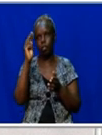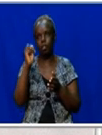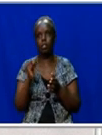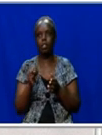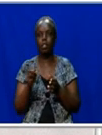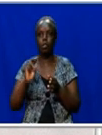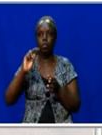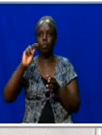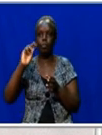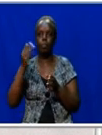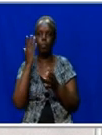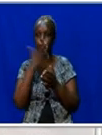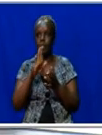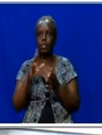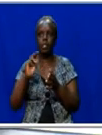method.